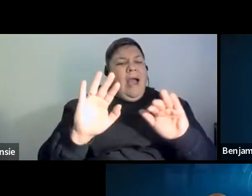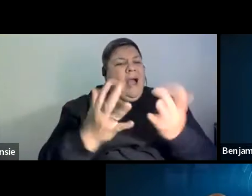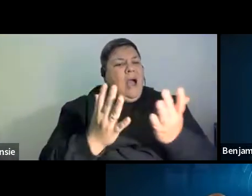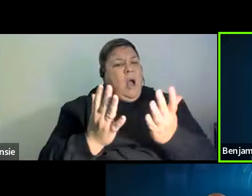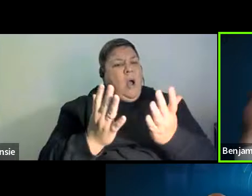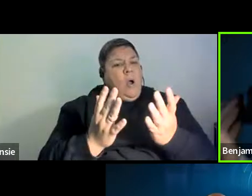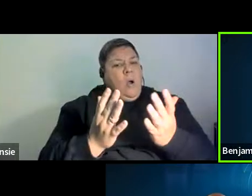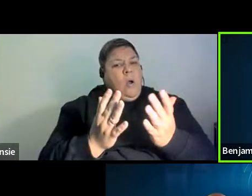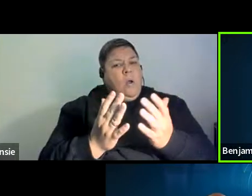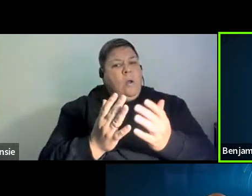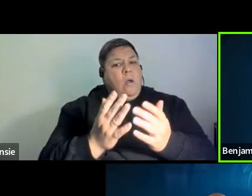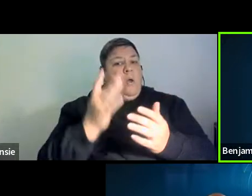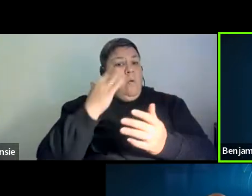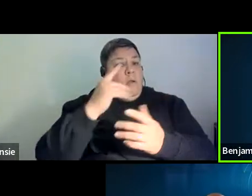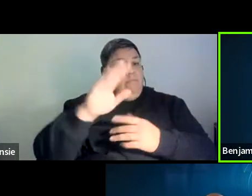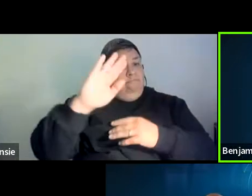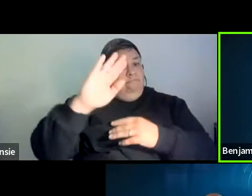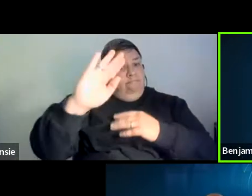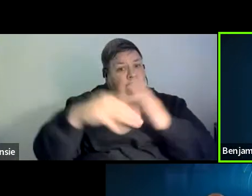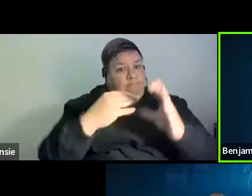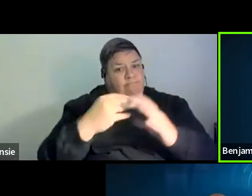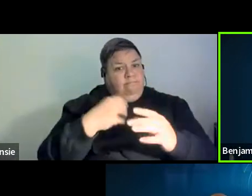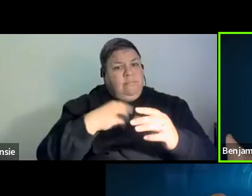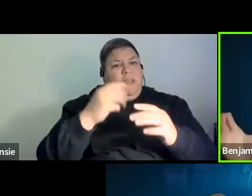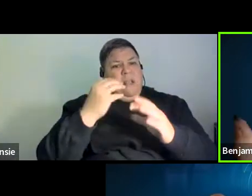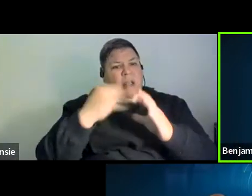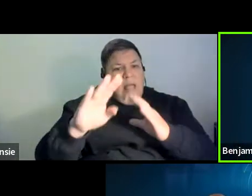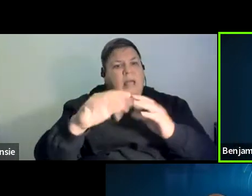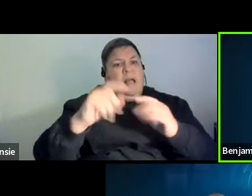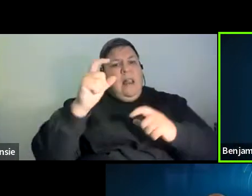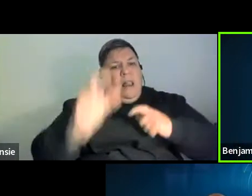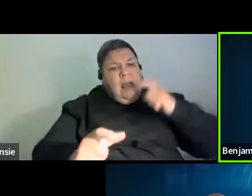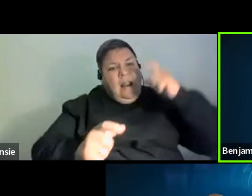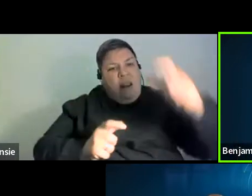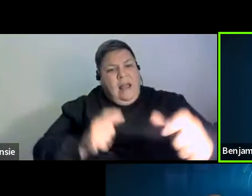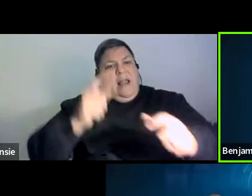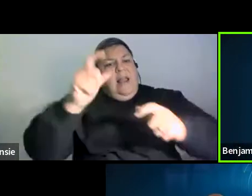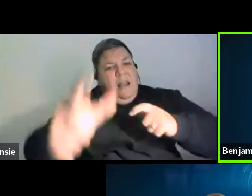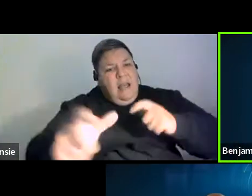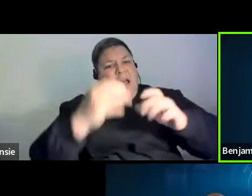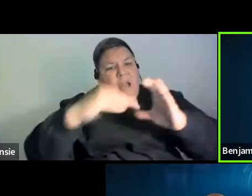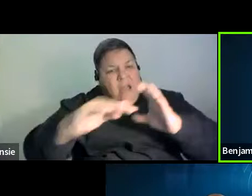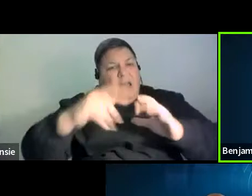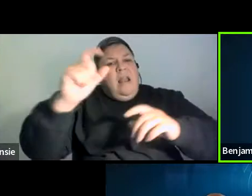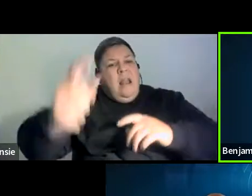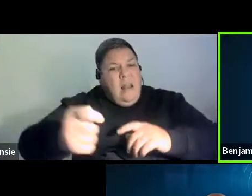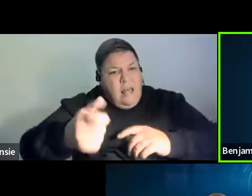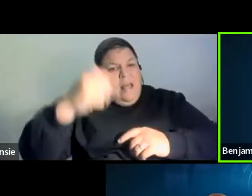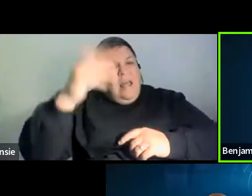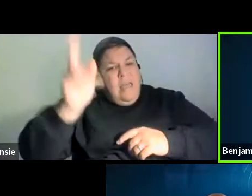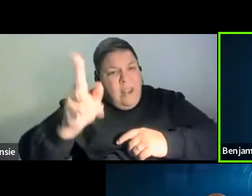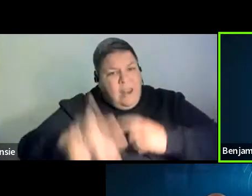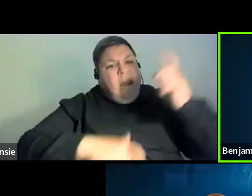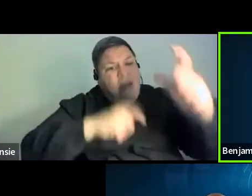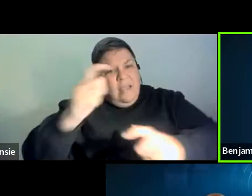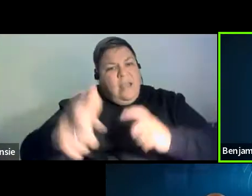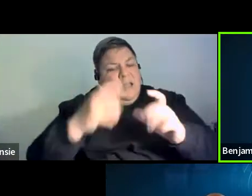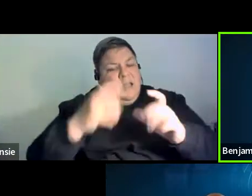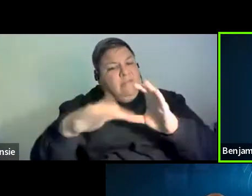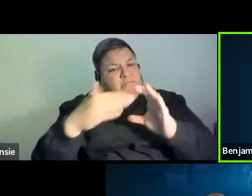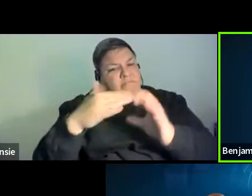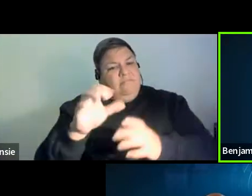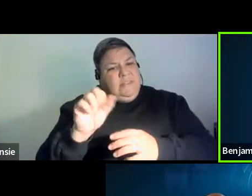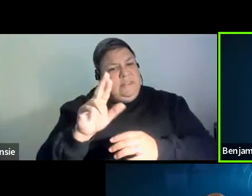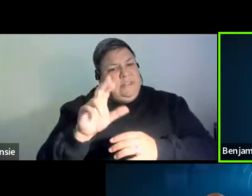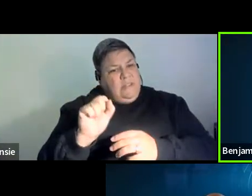instead of submitting the information in drips and drabs, have all the information and then submit to SARS, because your